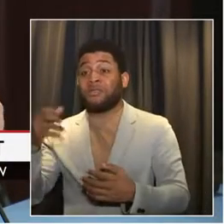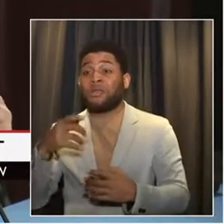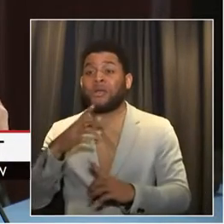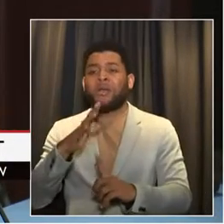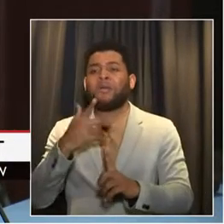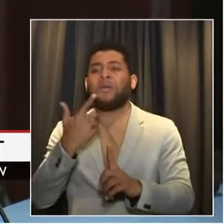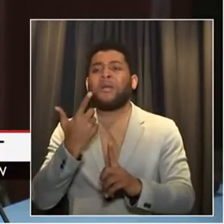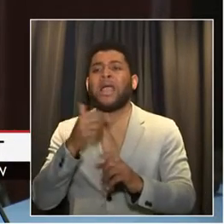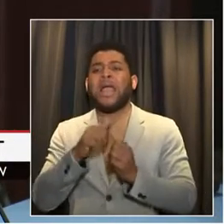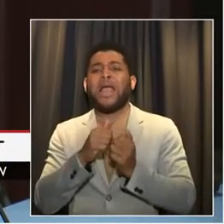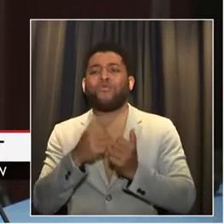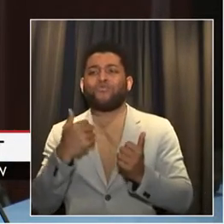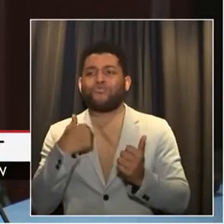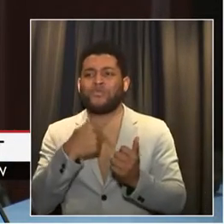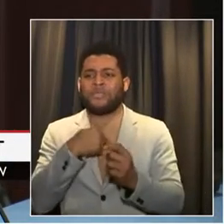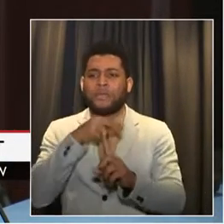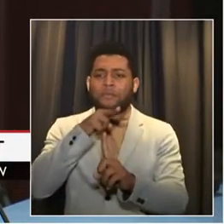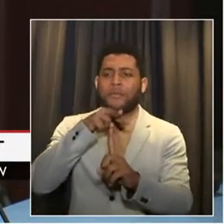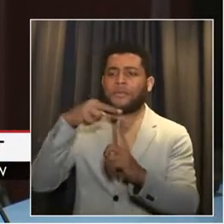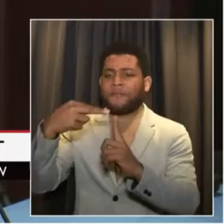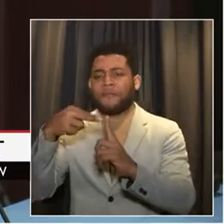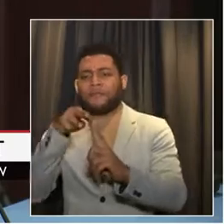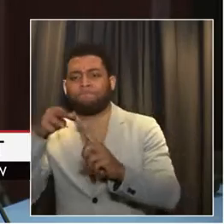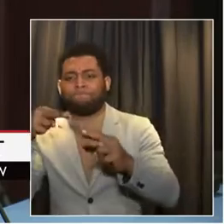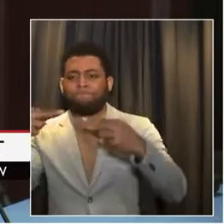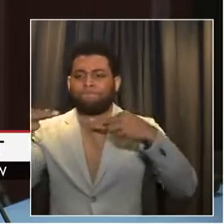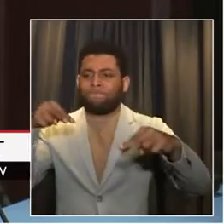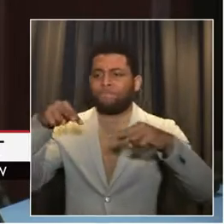about what you would put on the table at the end of the year?